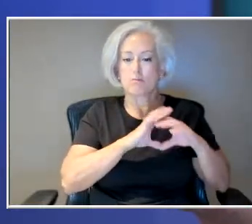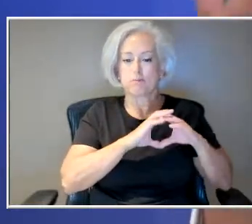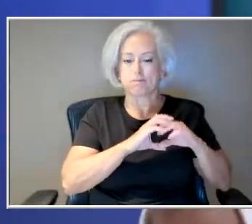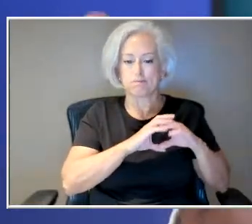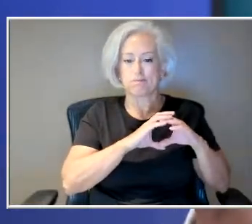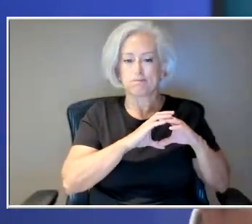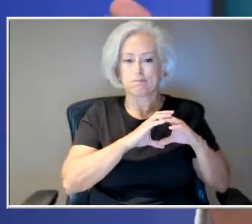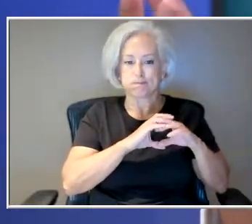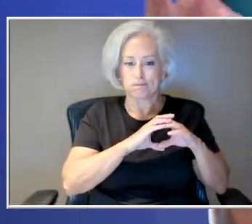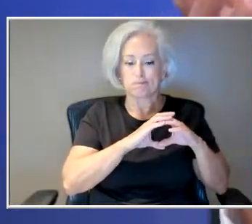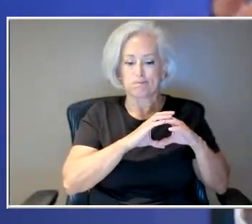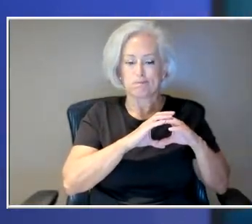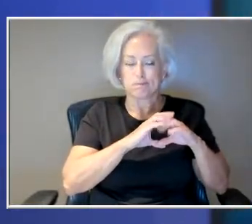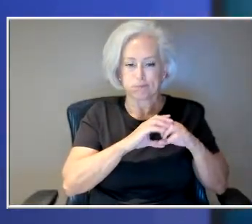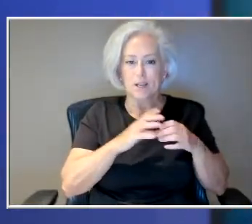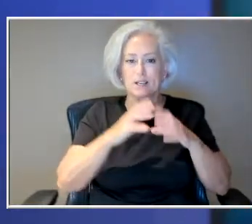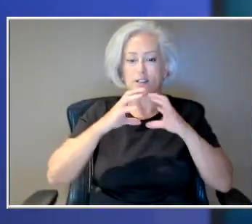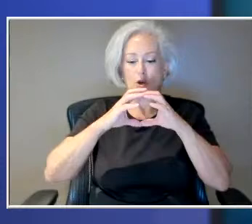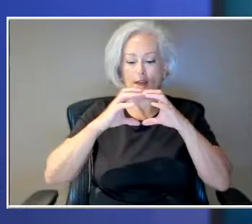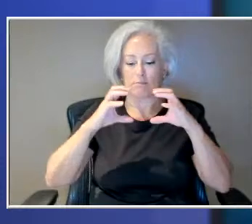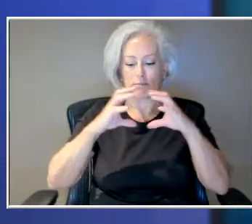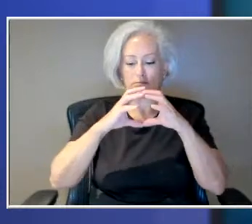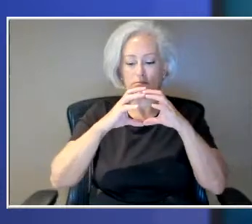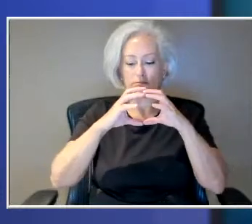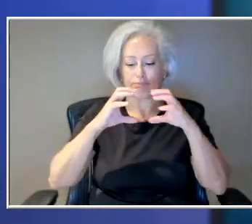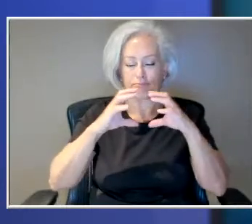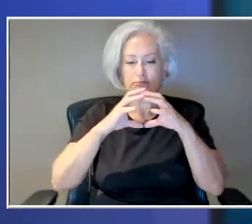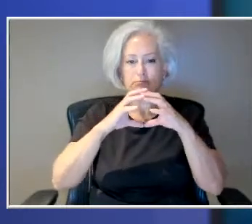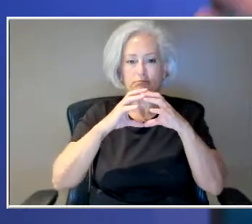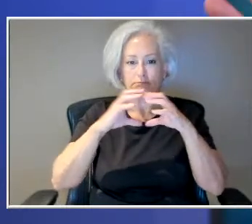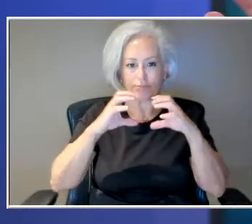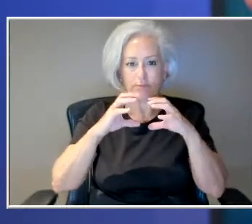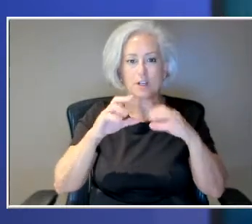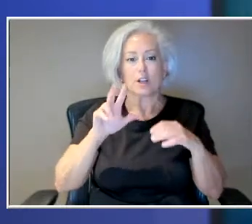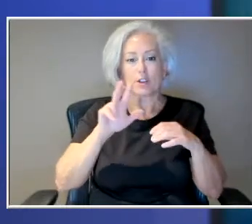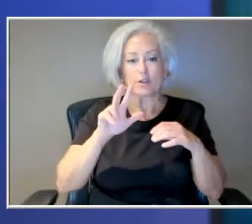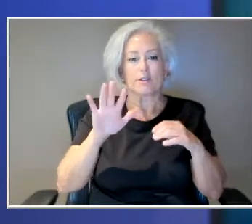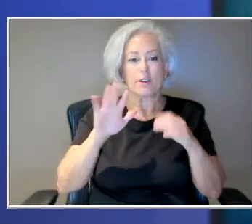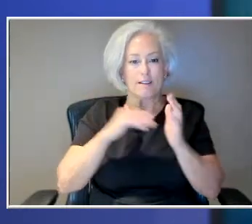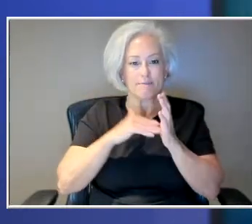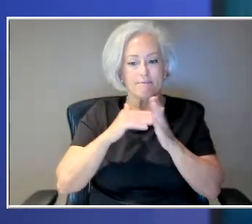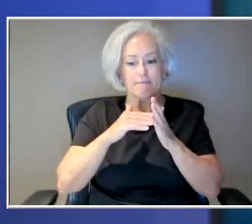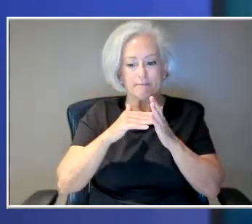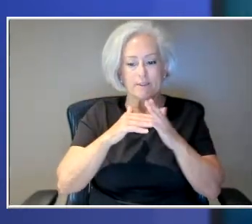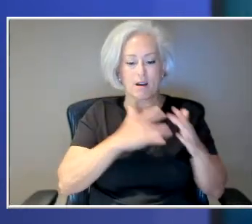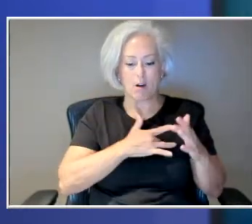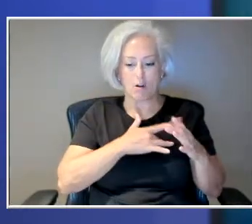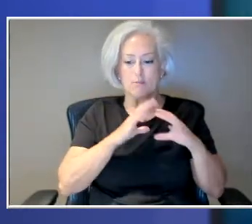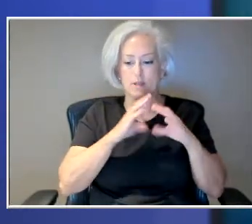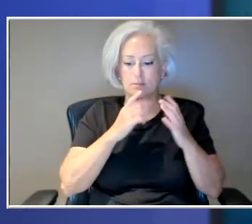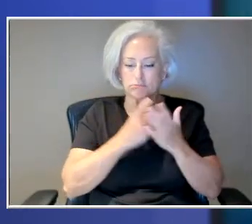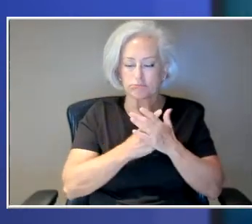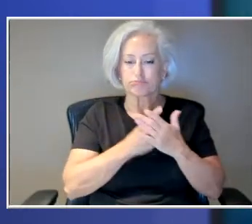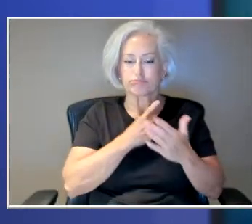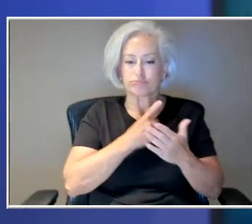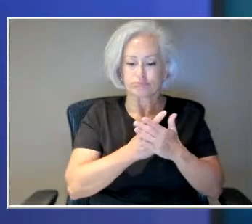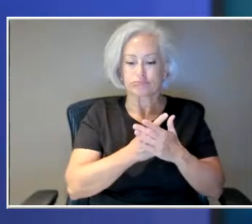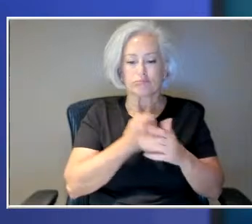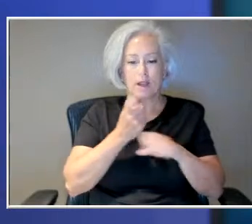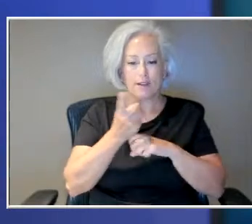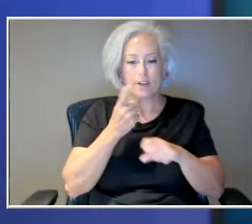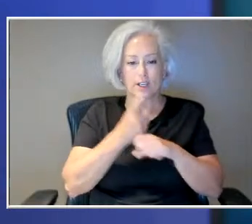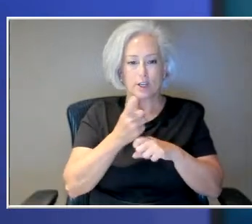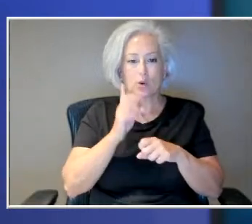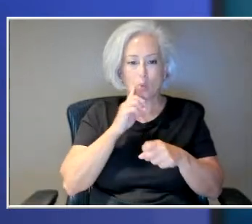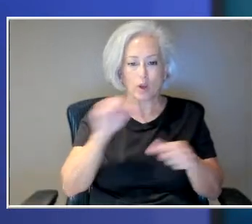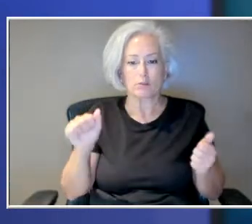35 million heartbeats a year are going to be thinning this thing out. But for sure, you will hear about patients who had their event